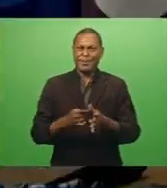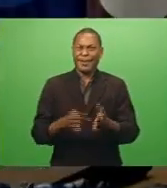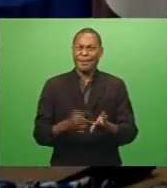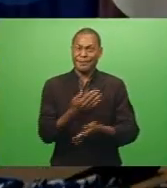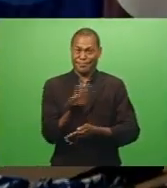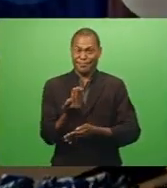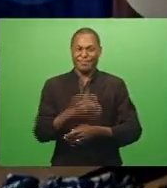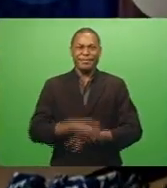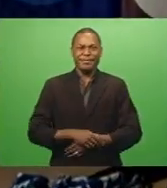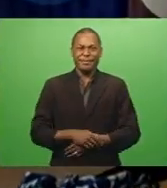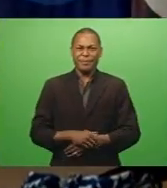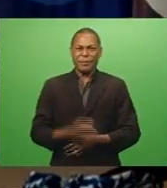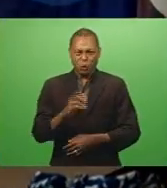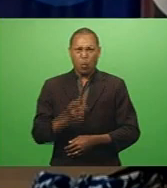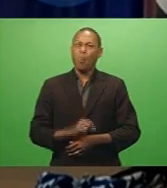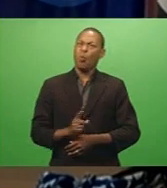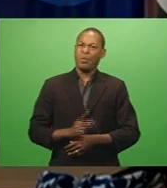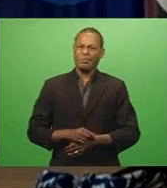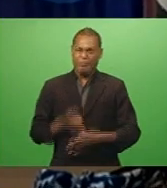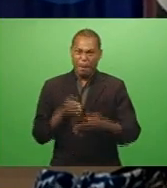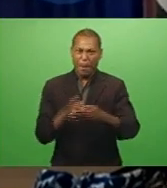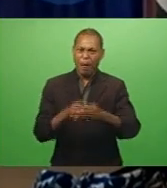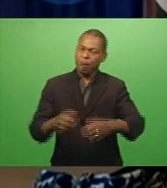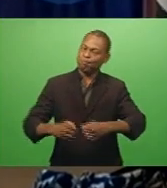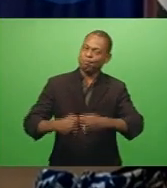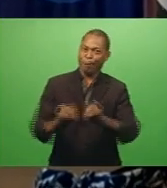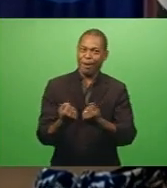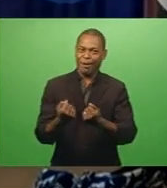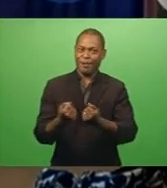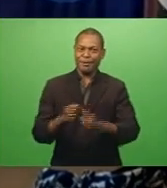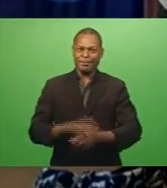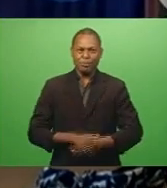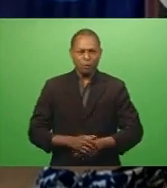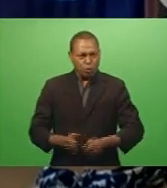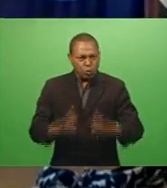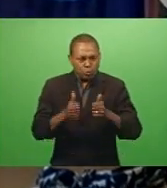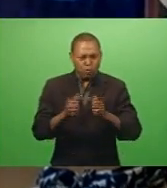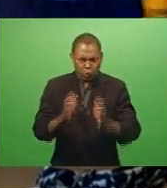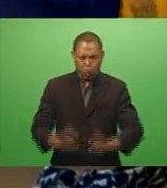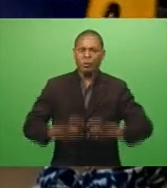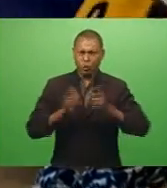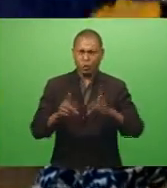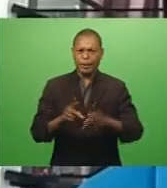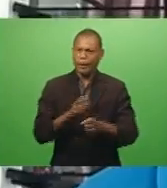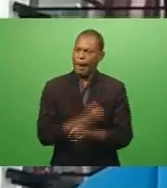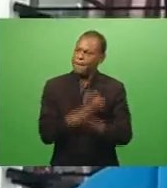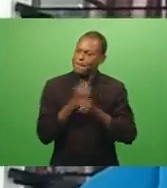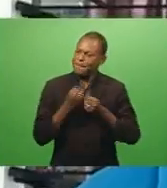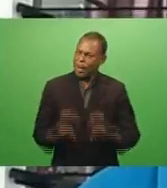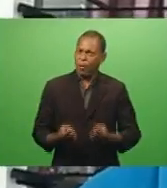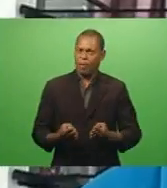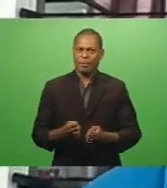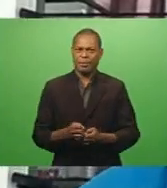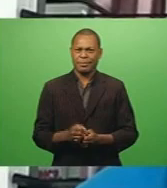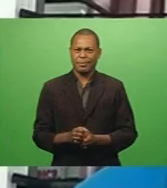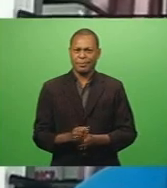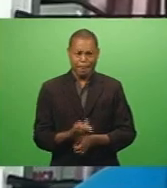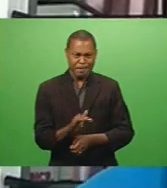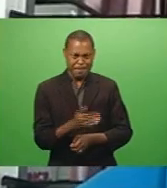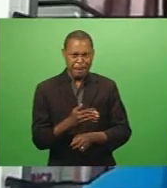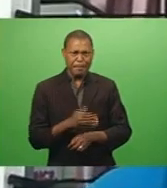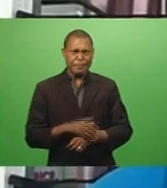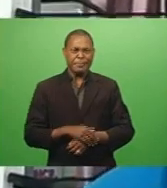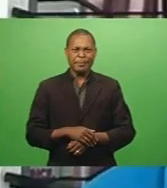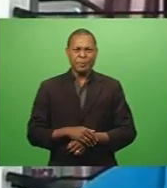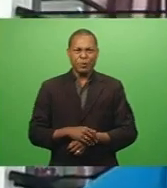aims to break barriers. It's a good opportunity to actually empower them and also to actually make them realize